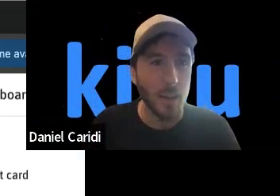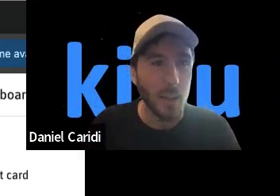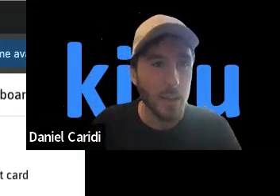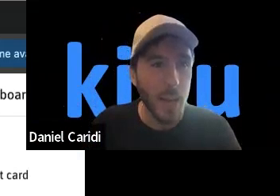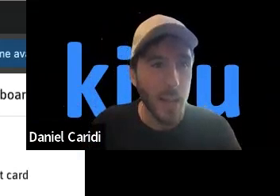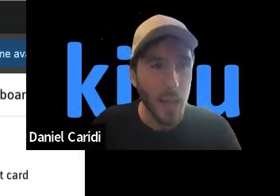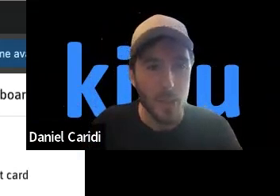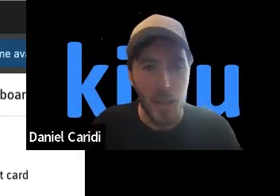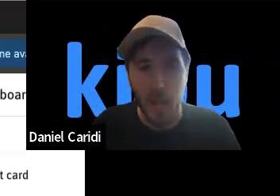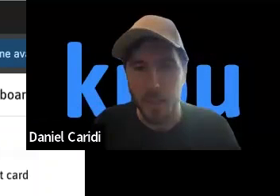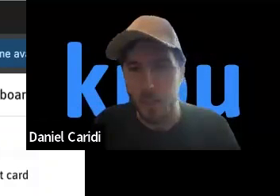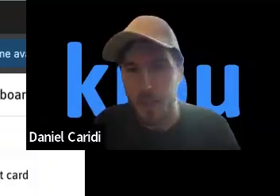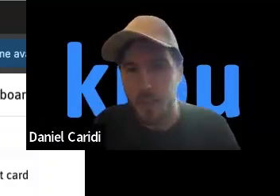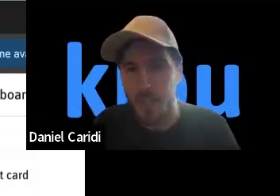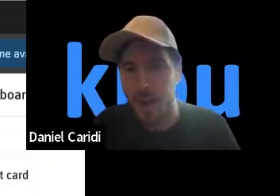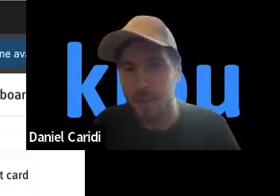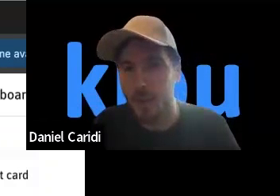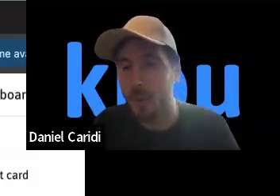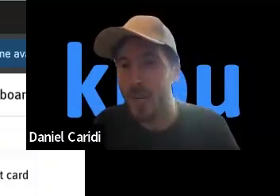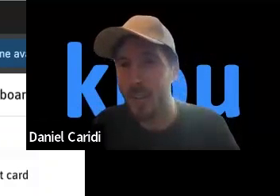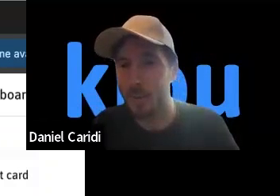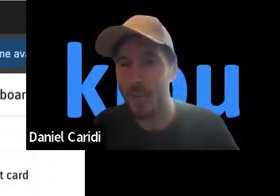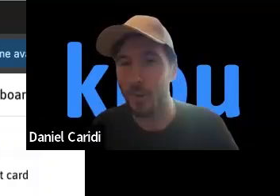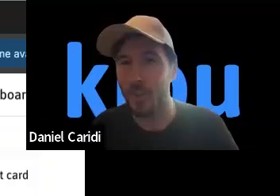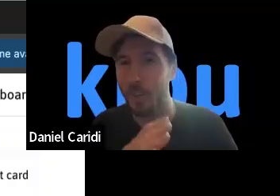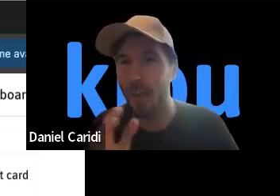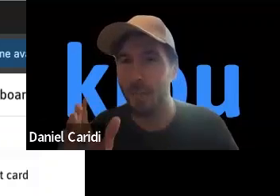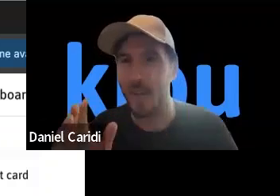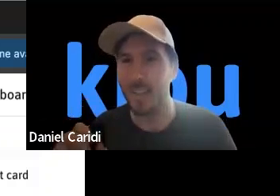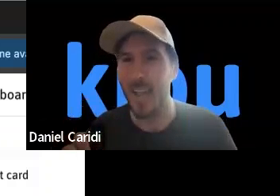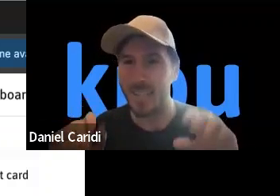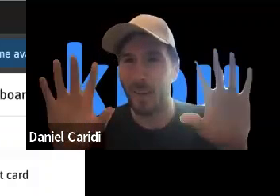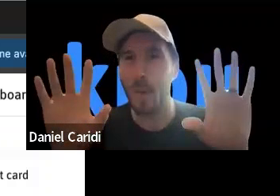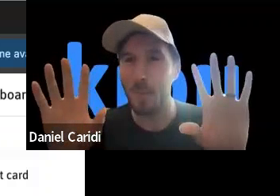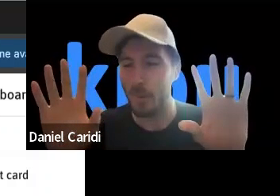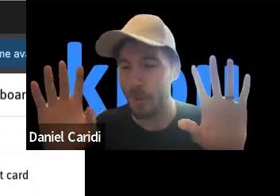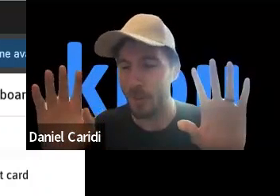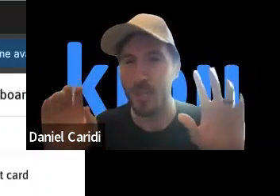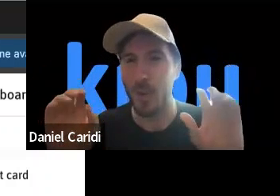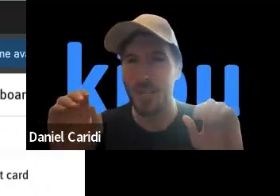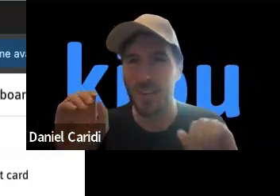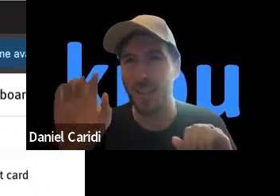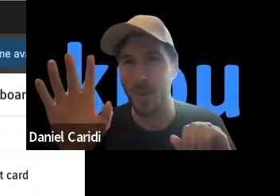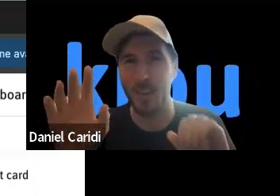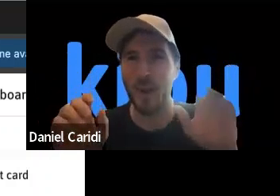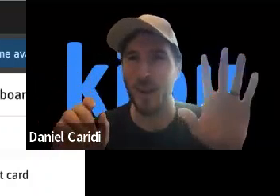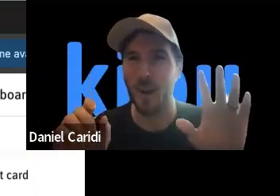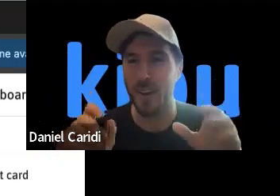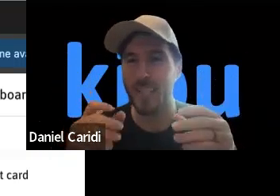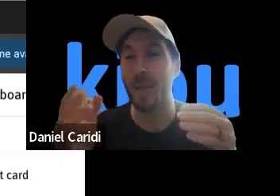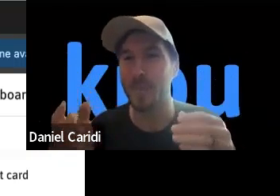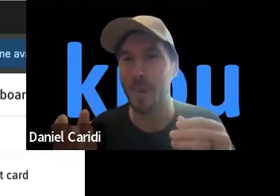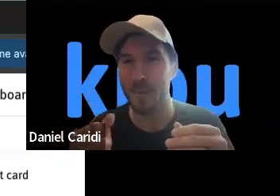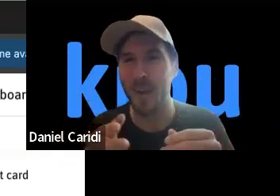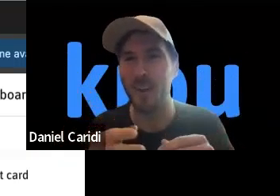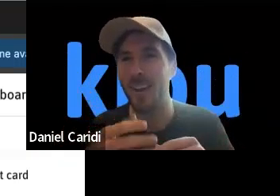And I'll close out of that. And we also have interactive mode, which I think is pretty cool. It'll play a minute of the class and it'll pop up a multiple choice question. And then whether you got it right or wrong,